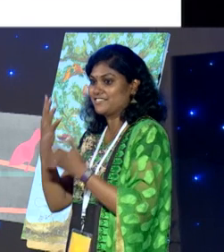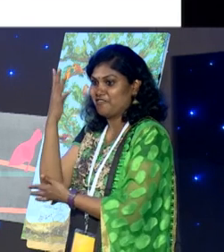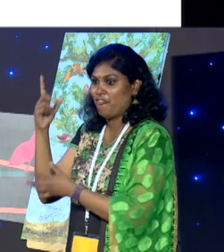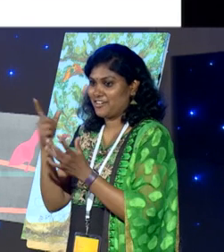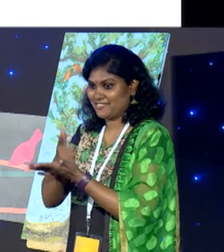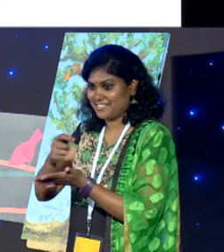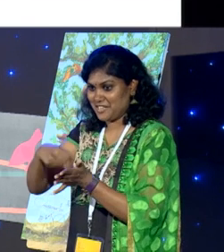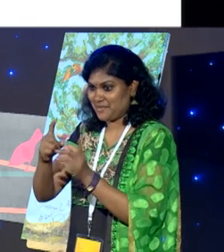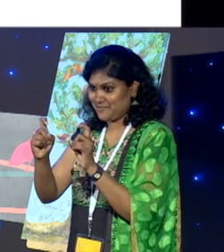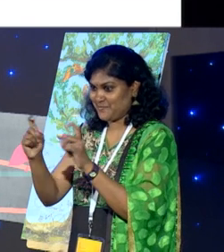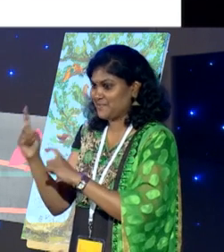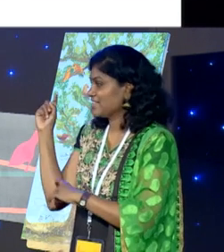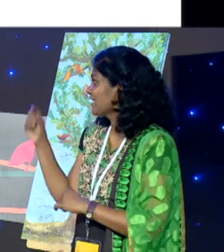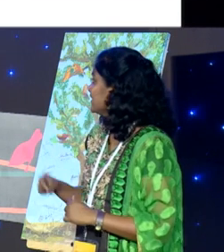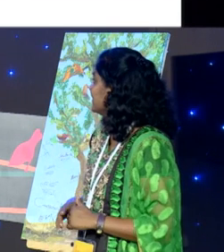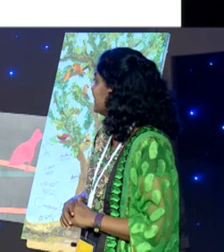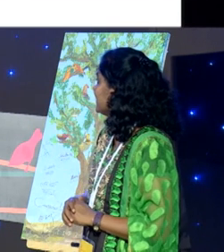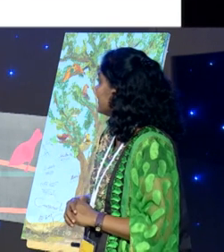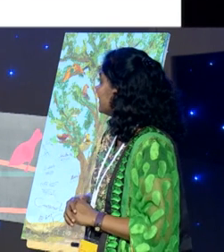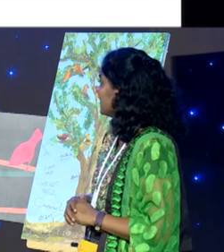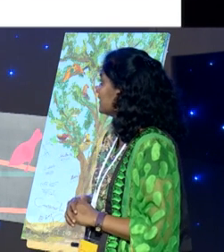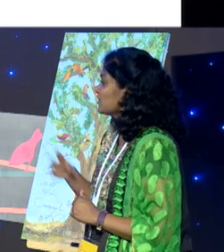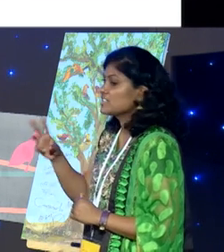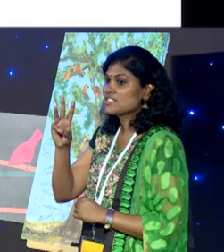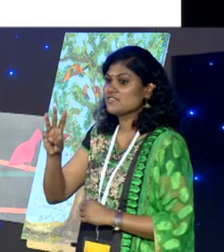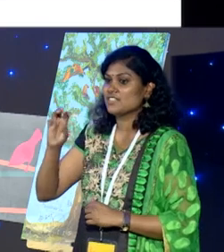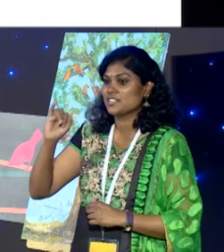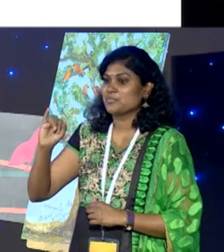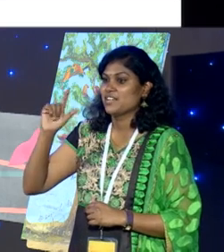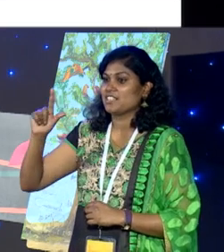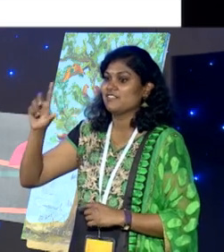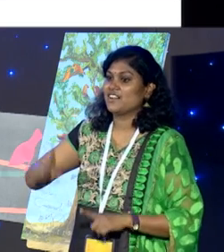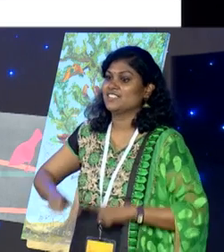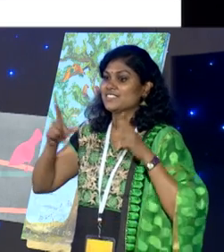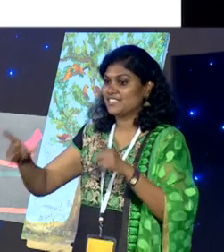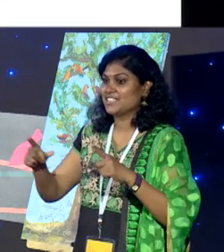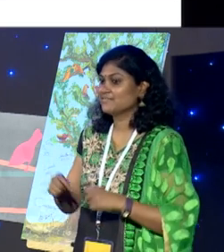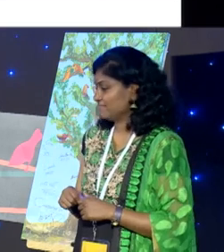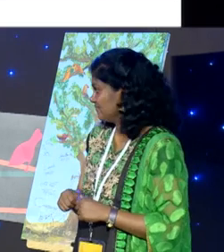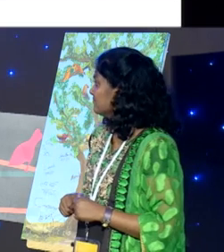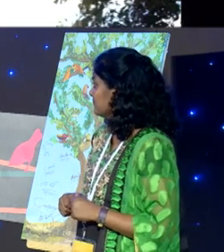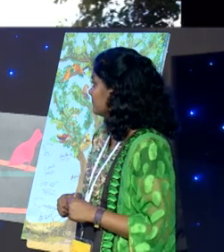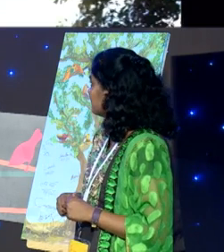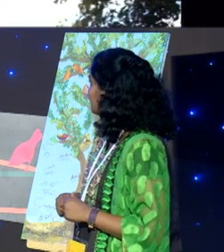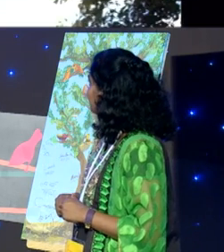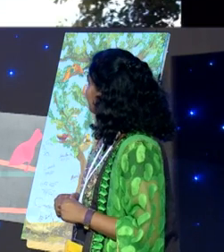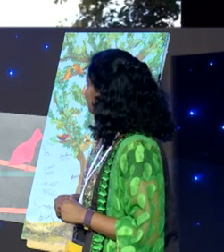So the thing is that there is so much wildlife even outside the protected areas. Next.